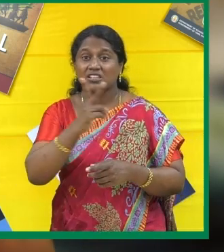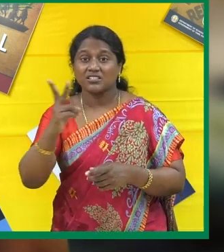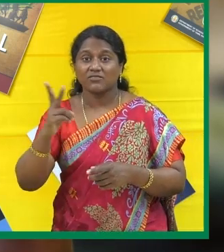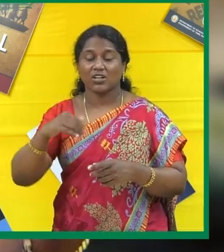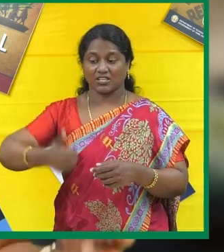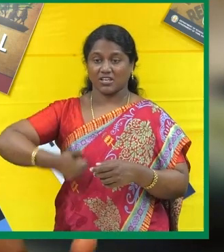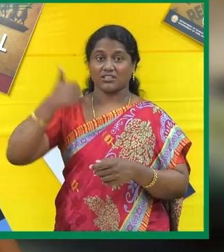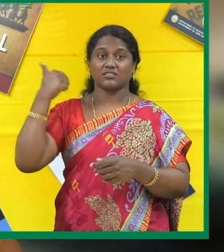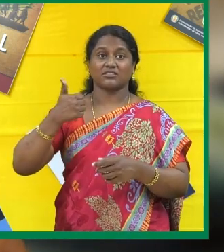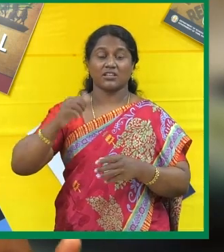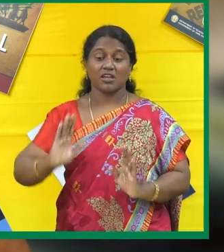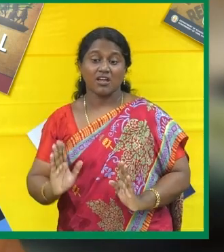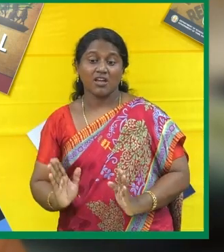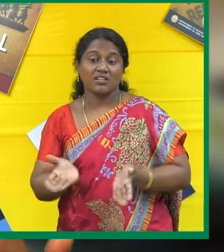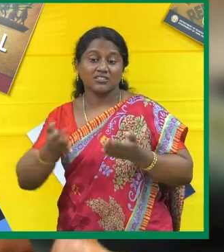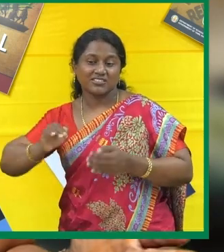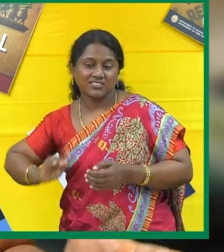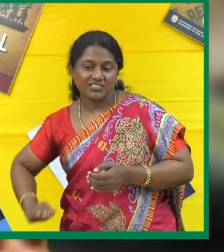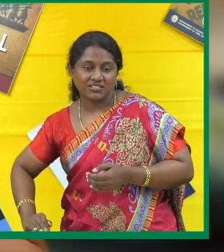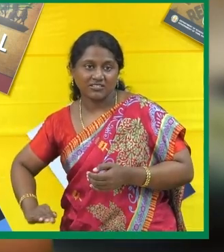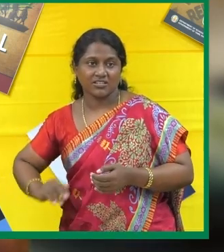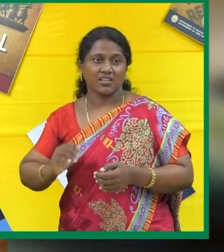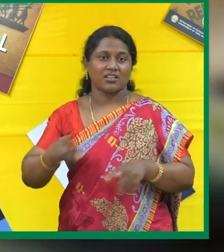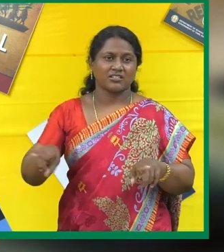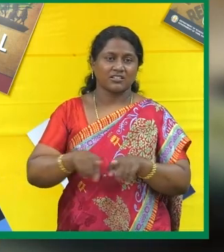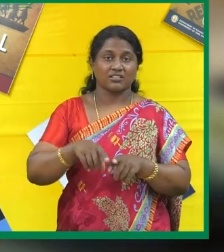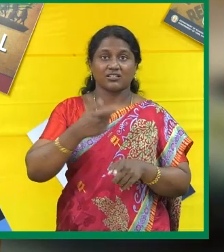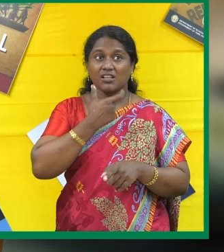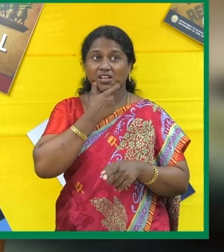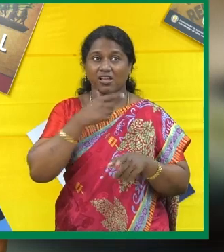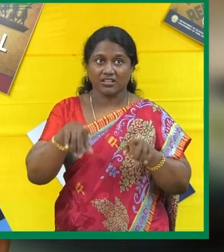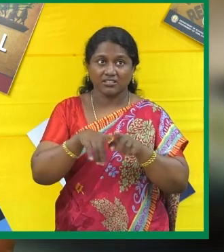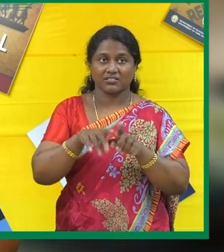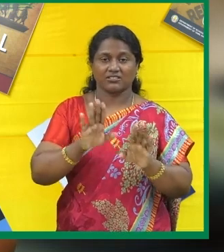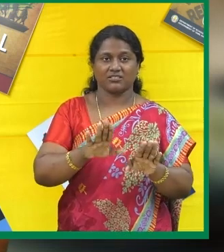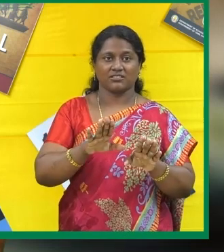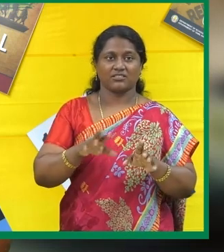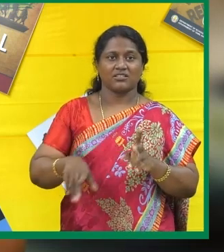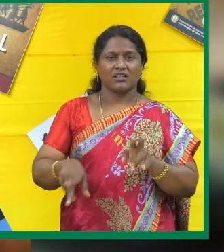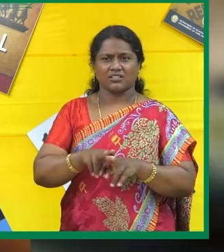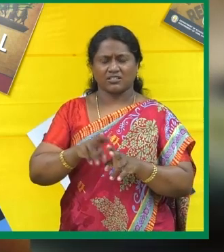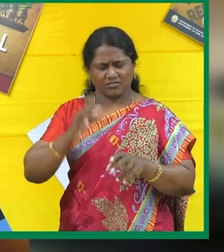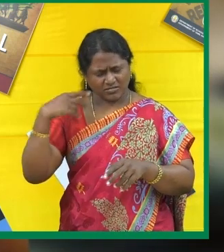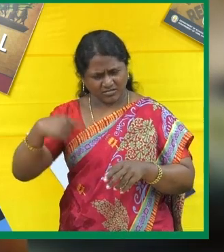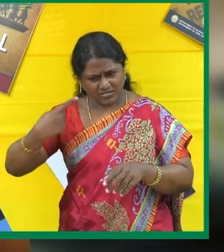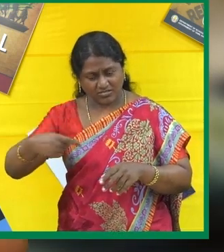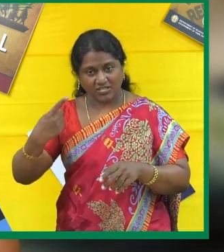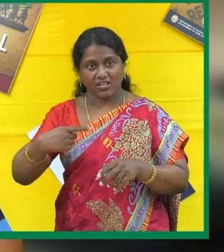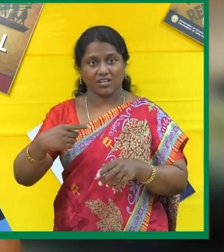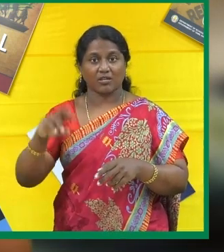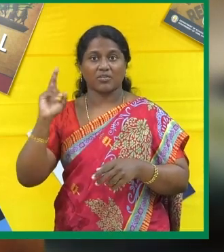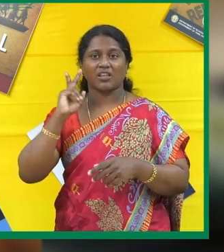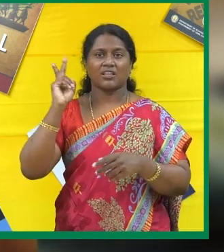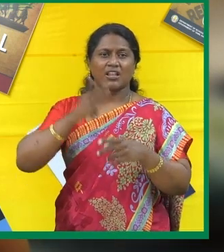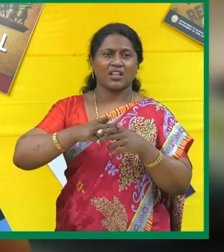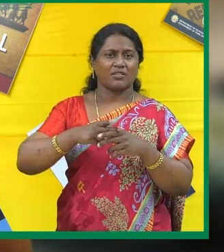is started from the childhood, ends in the old age. But till death also we don't have the satisfaction